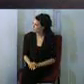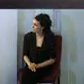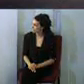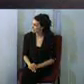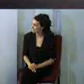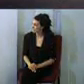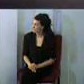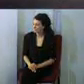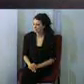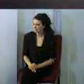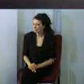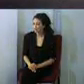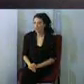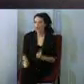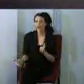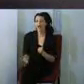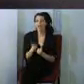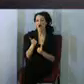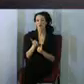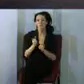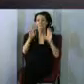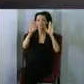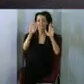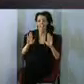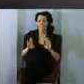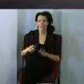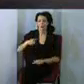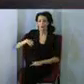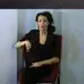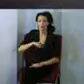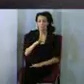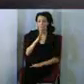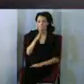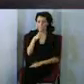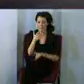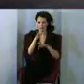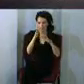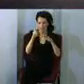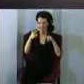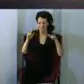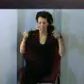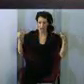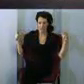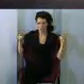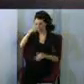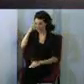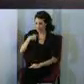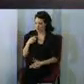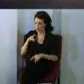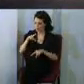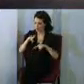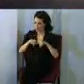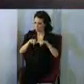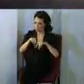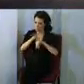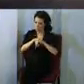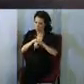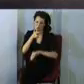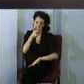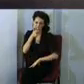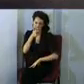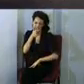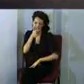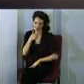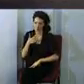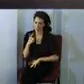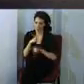And then, of course, every Sunday we speak in tongues when you have not only American English, but British English being spoken from the pulpit. So, you